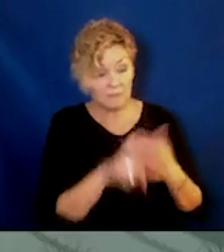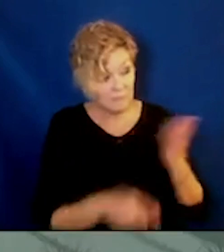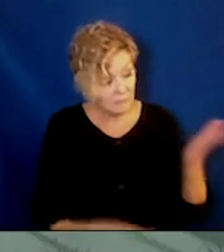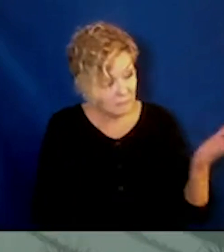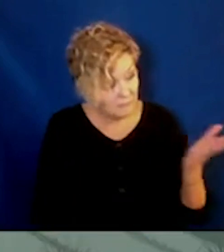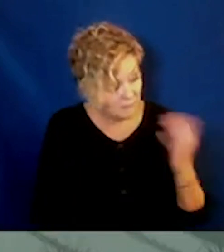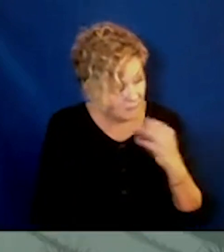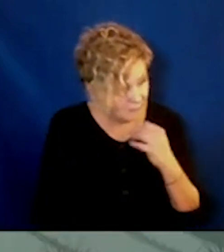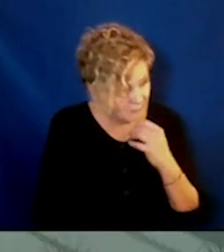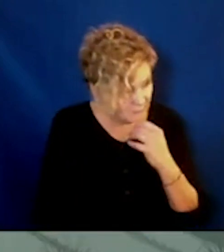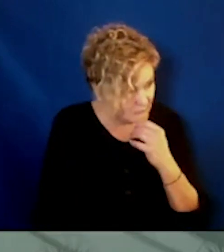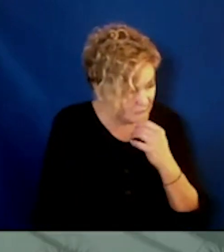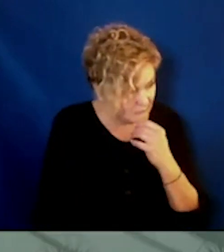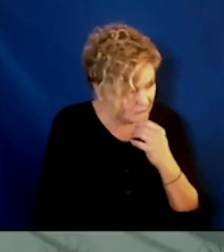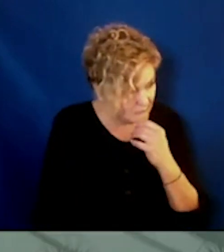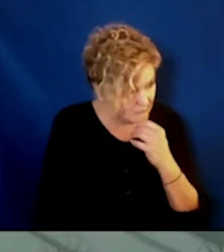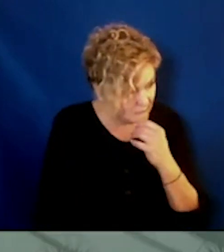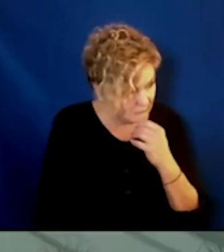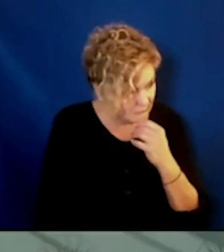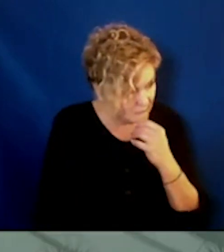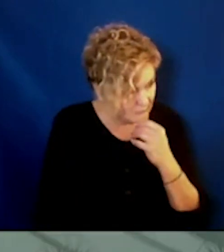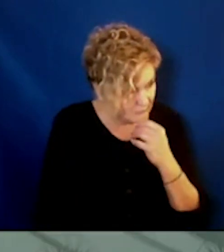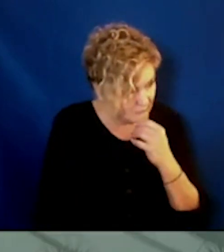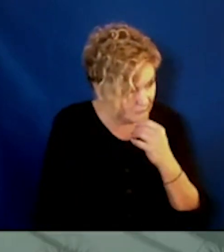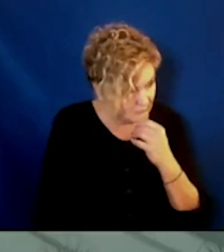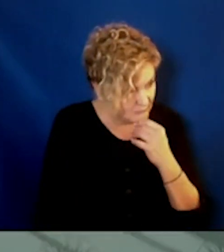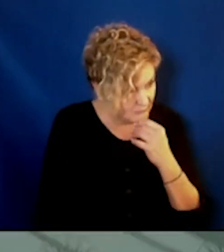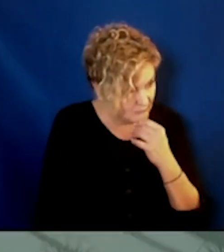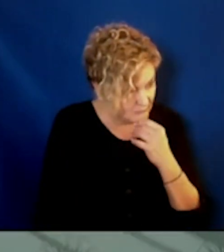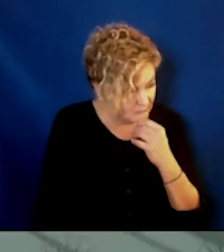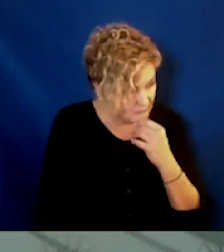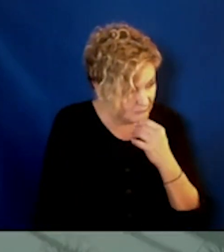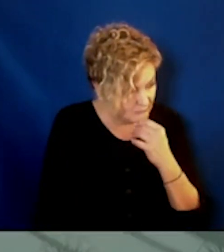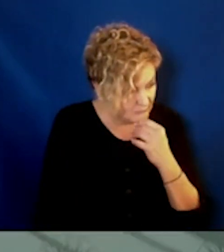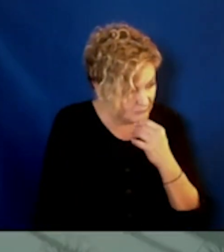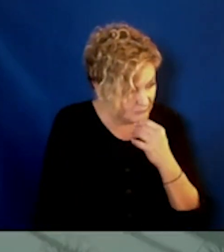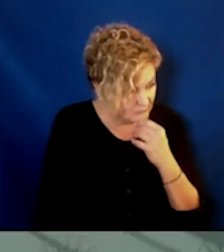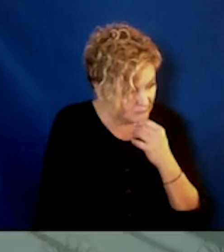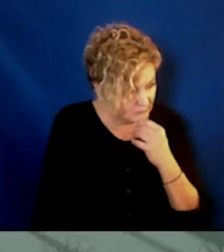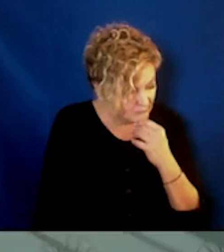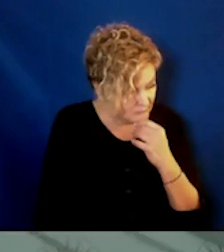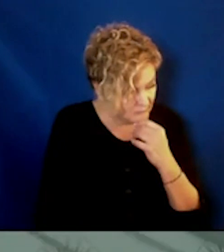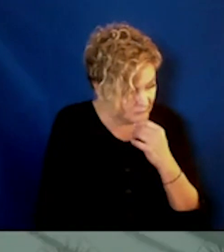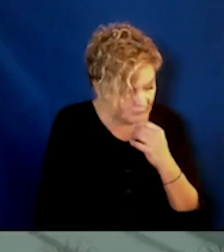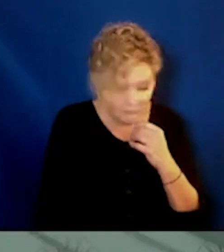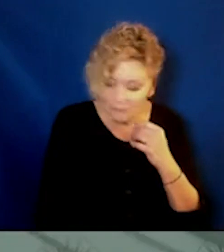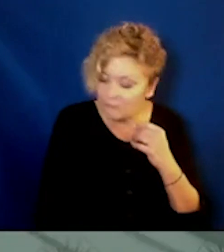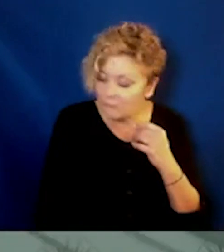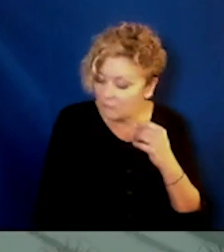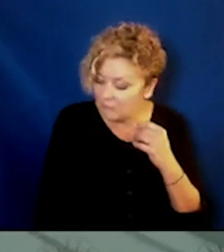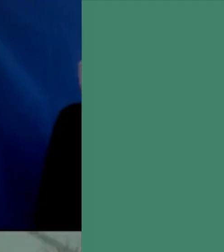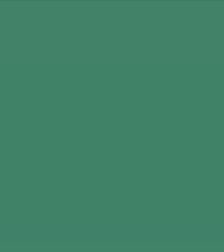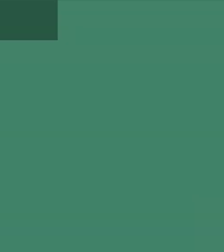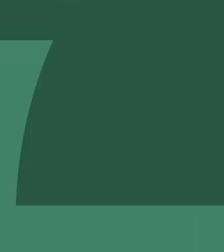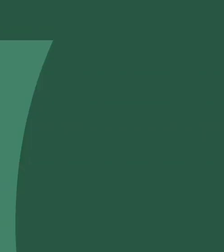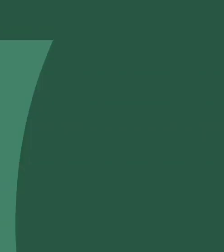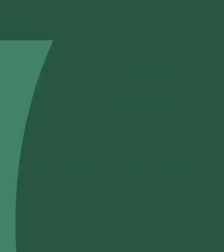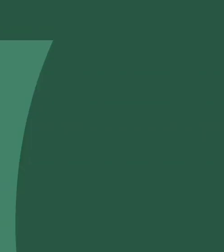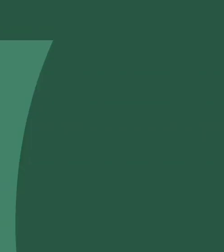and in light of the number of events facing us in the next little while, we're going to have to prepare for that as well.